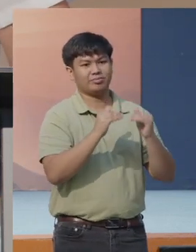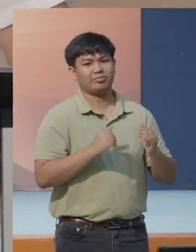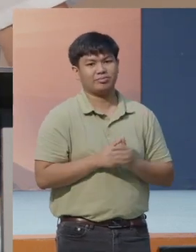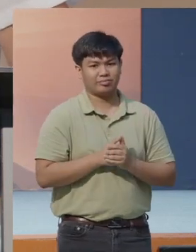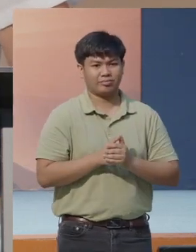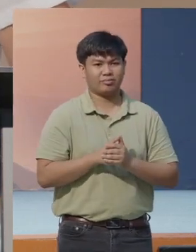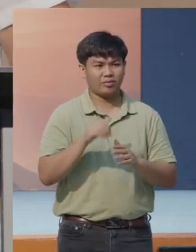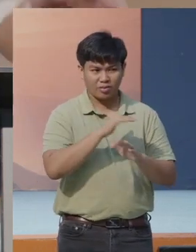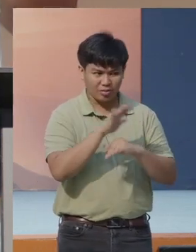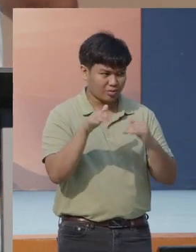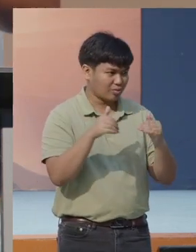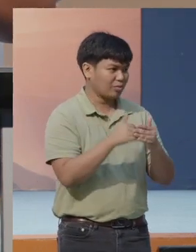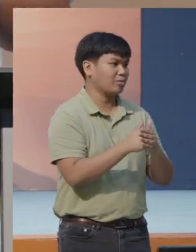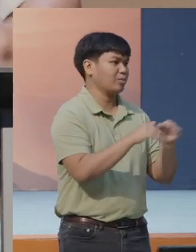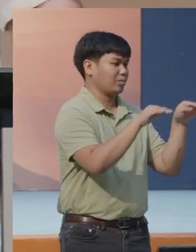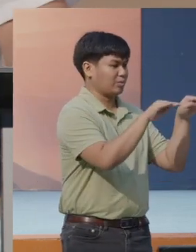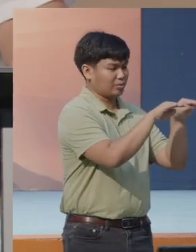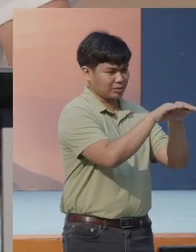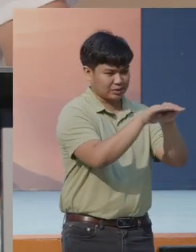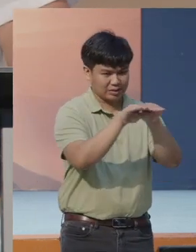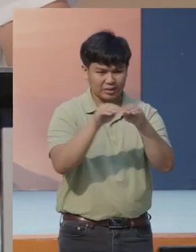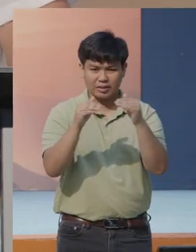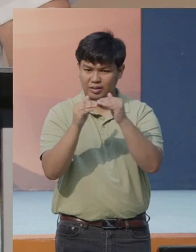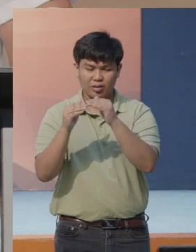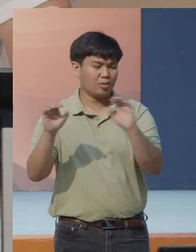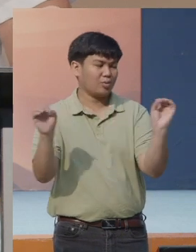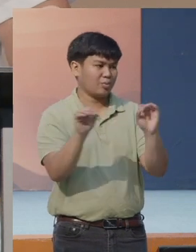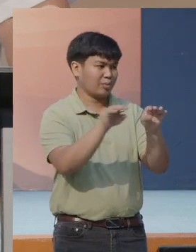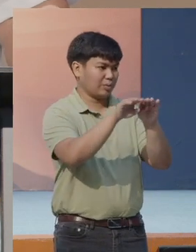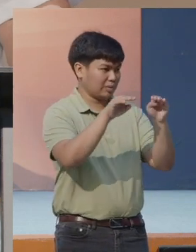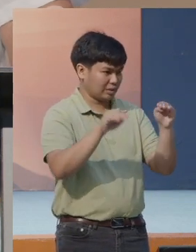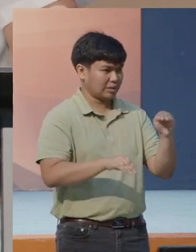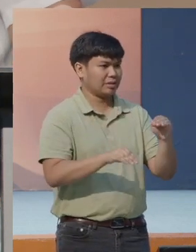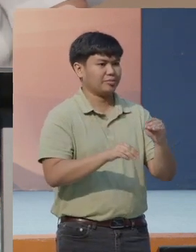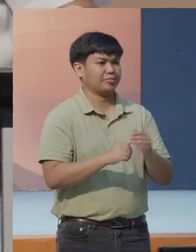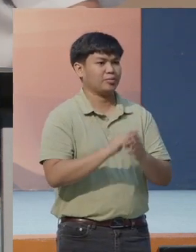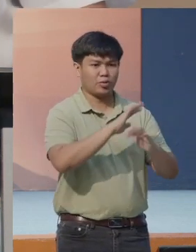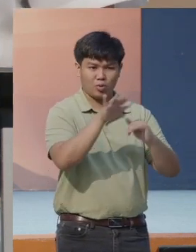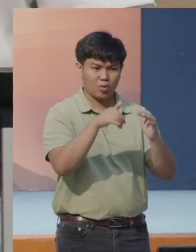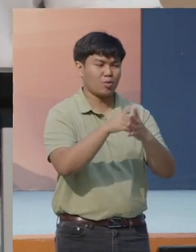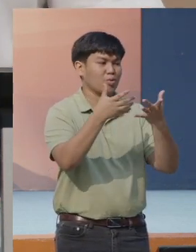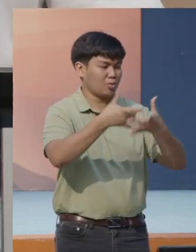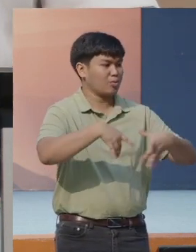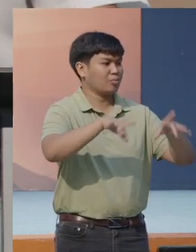Lahat sa paningin ng Diyos, mahalaga.